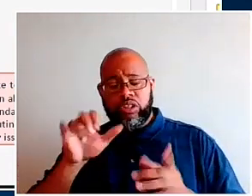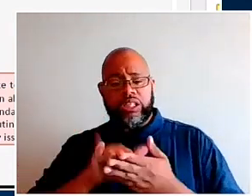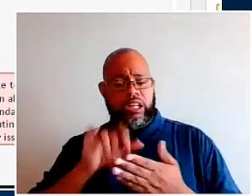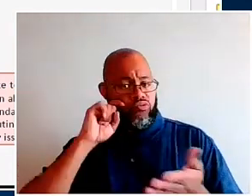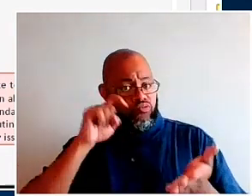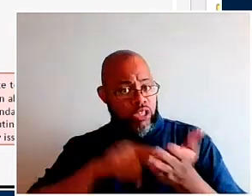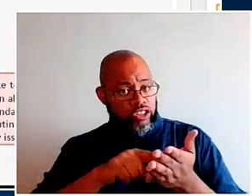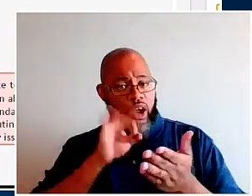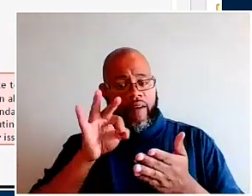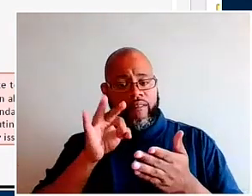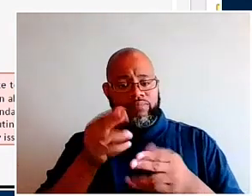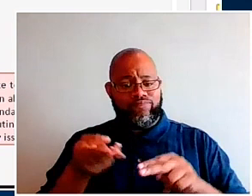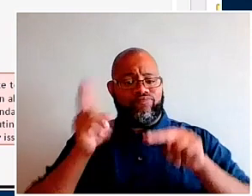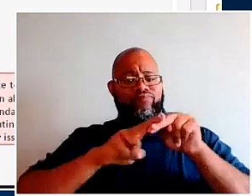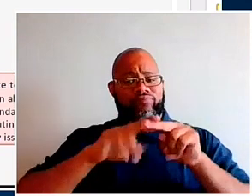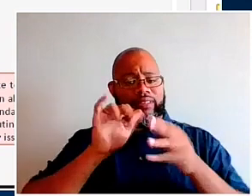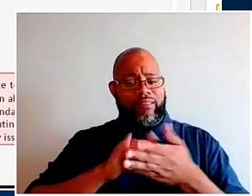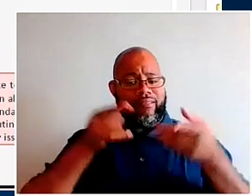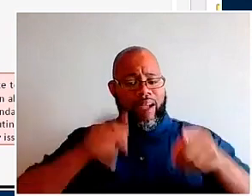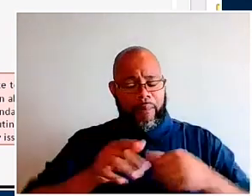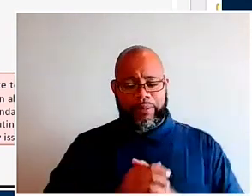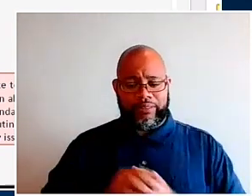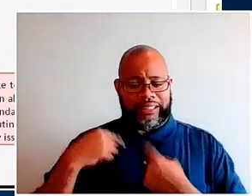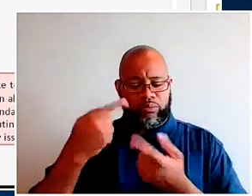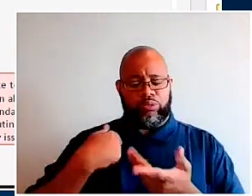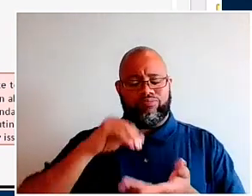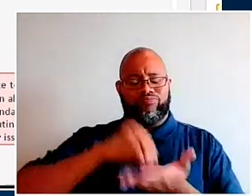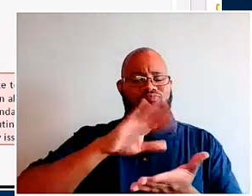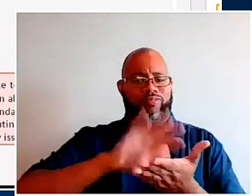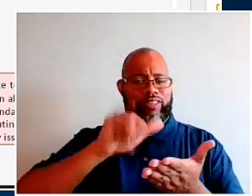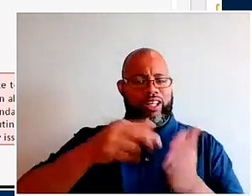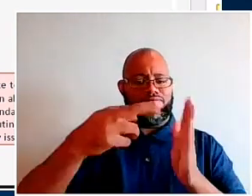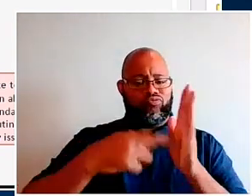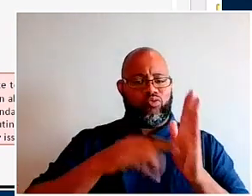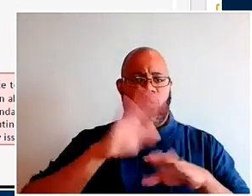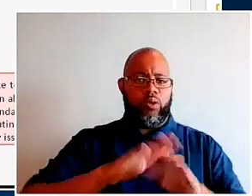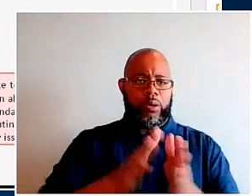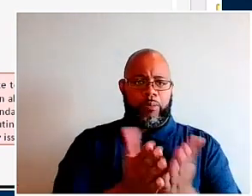of the inflation that's occurred since we put this reg on the books.